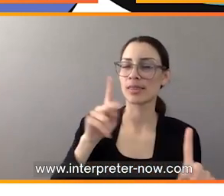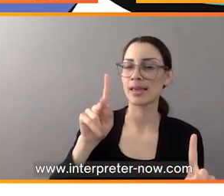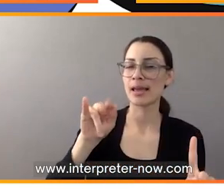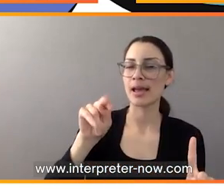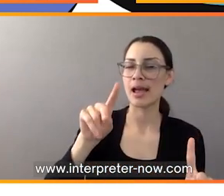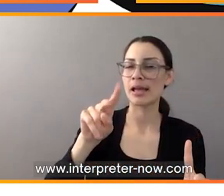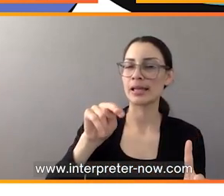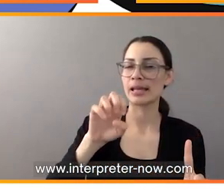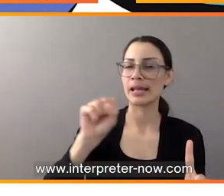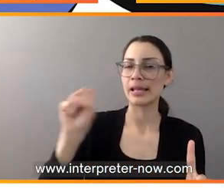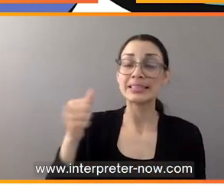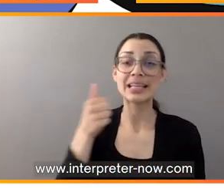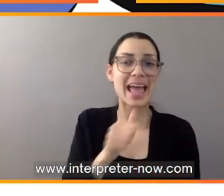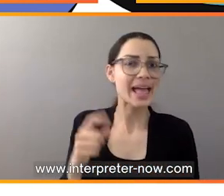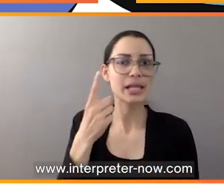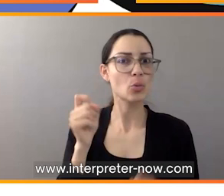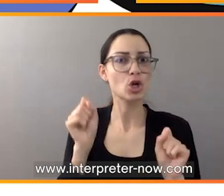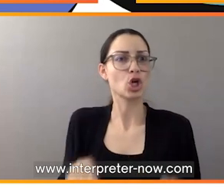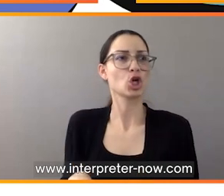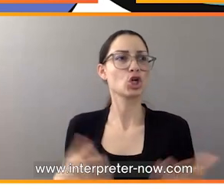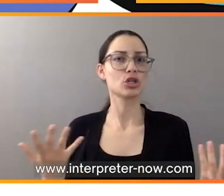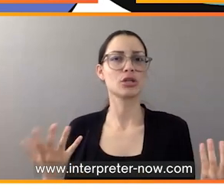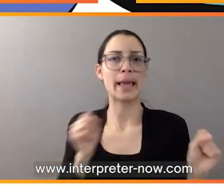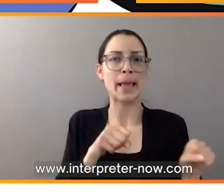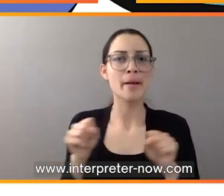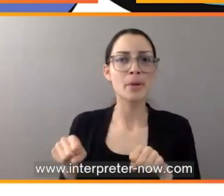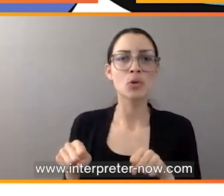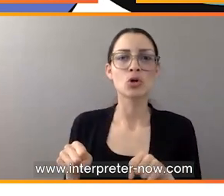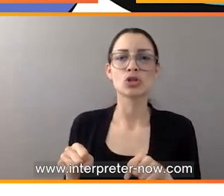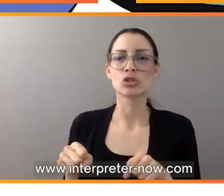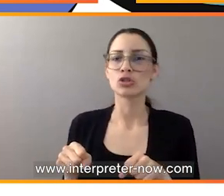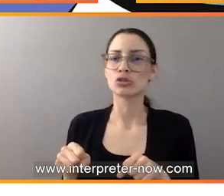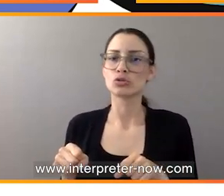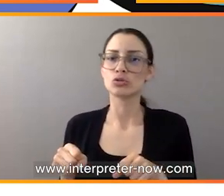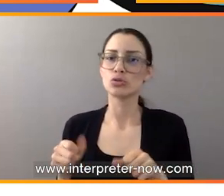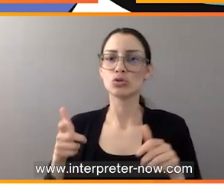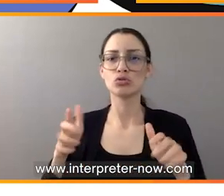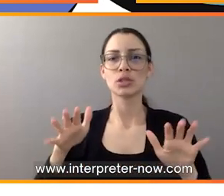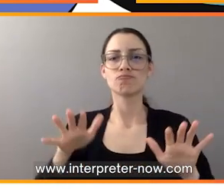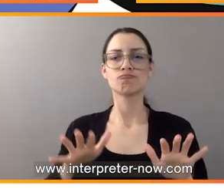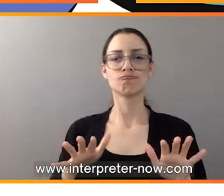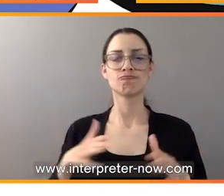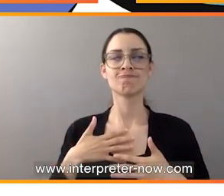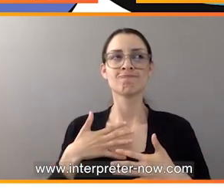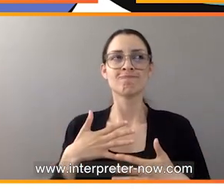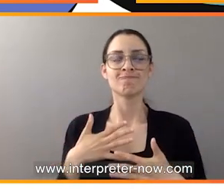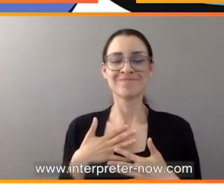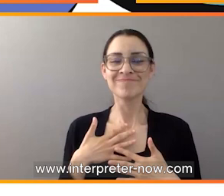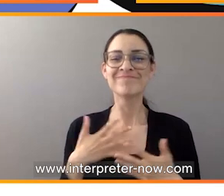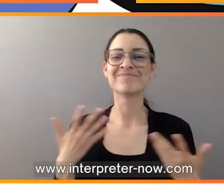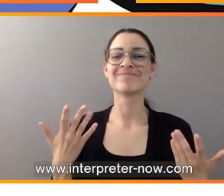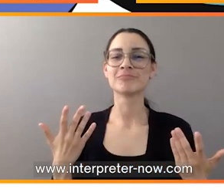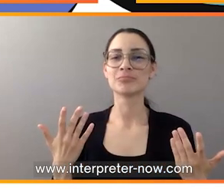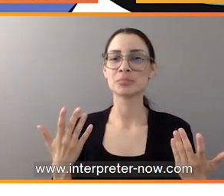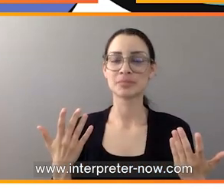doing that. I think anyone could be capable of at least taking a beat, right? Yeah. And like, all right, I'm going to